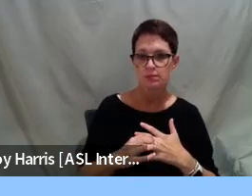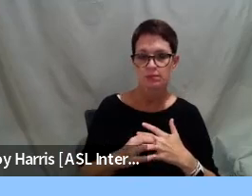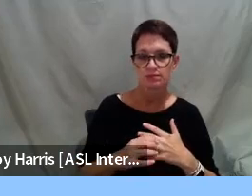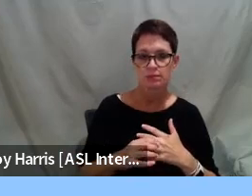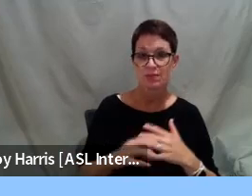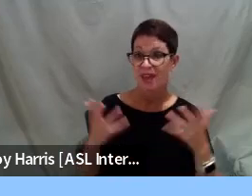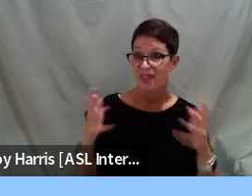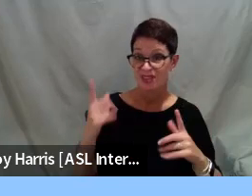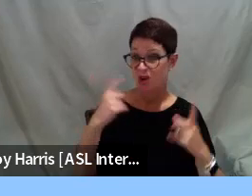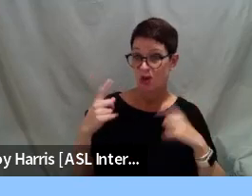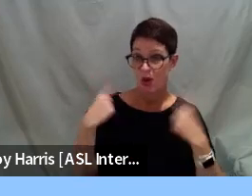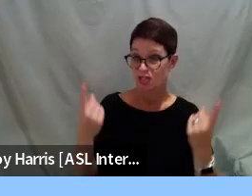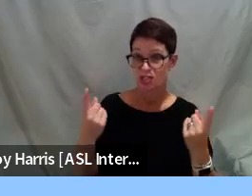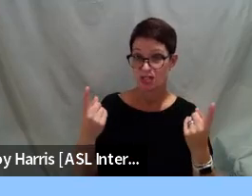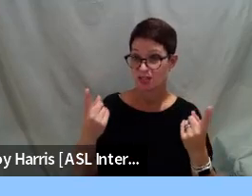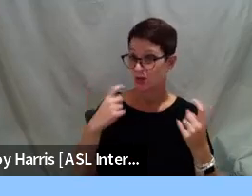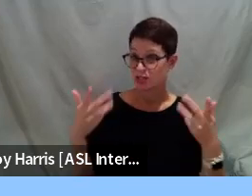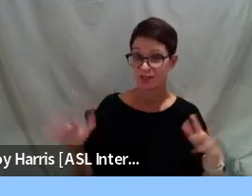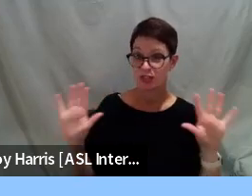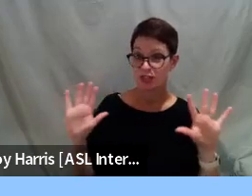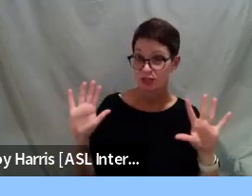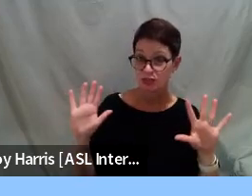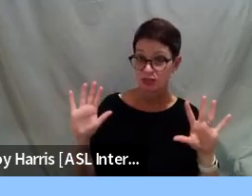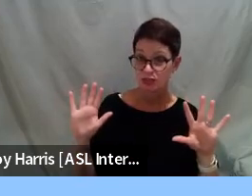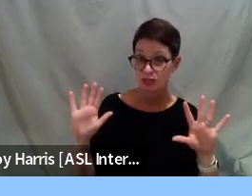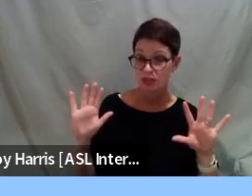So that's all the questions that we have at the moment.